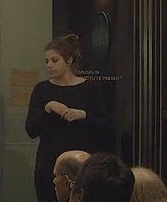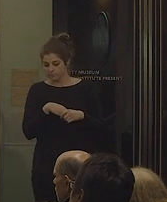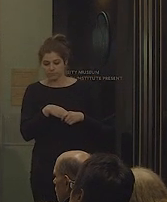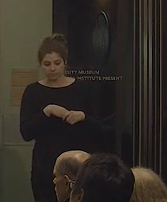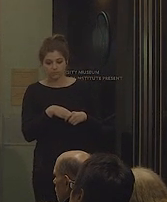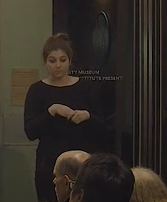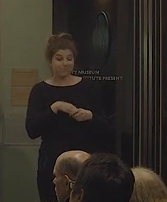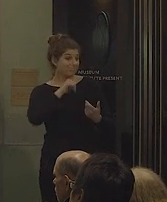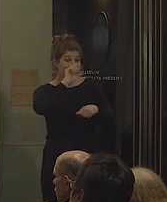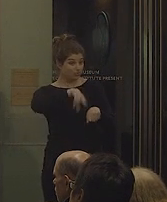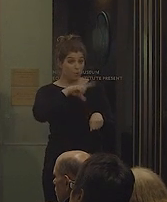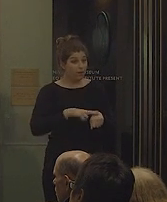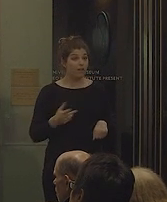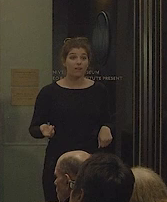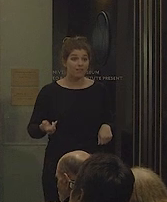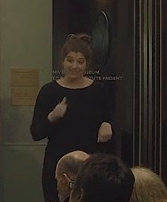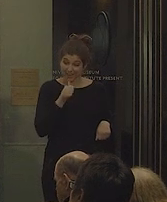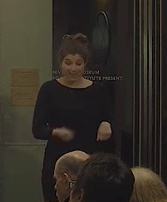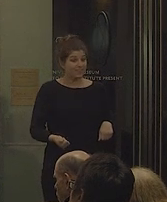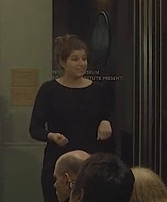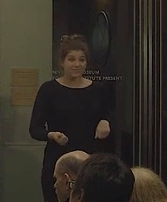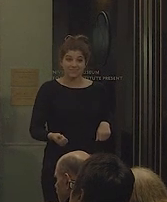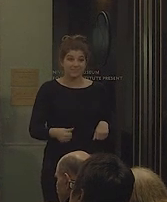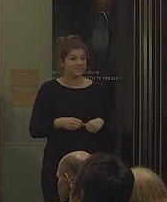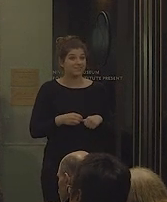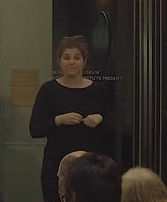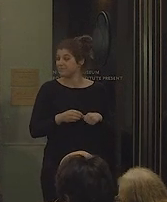Exactly. It is not normal. It's not.